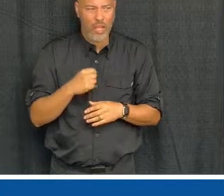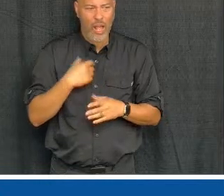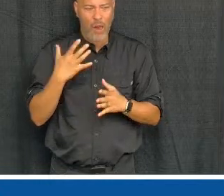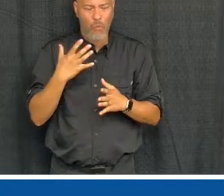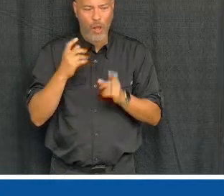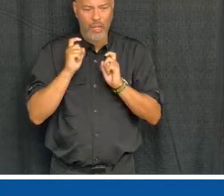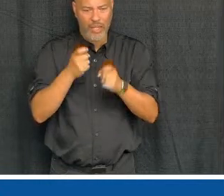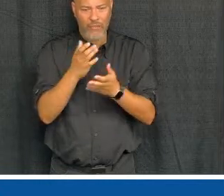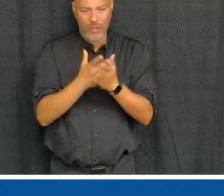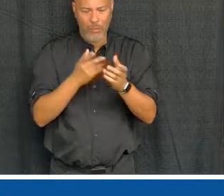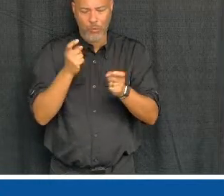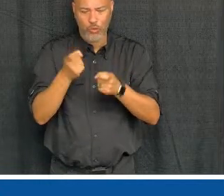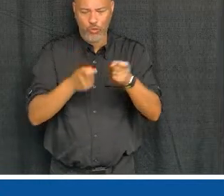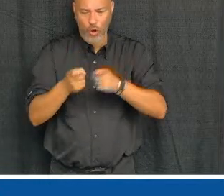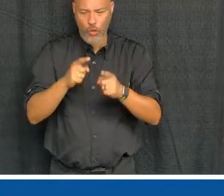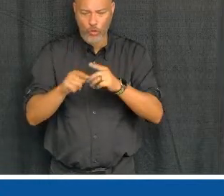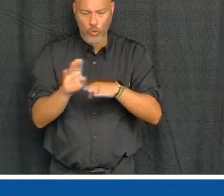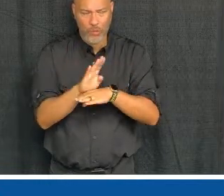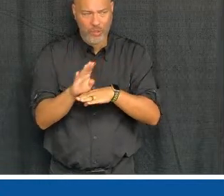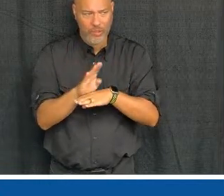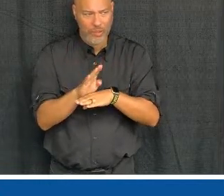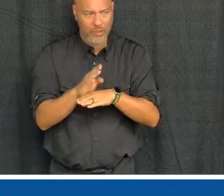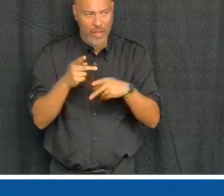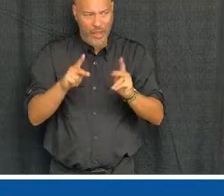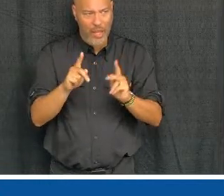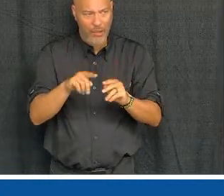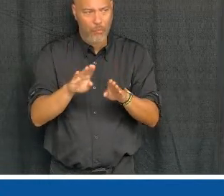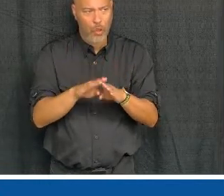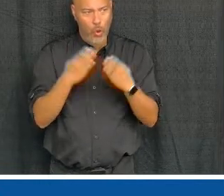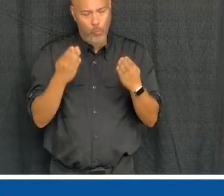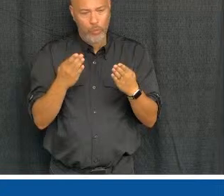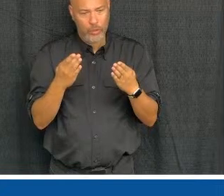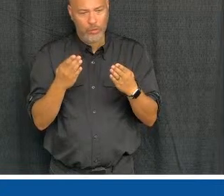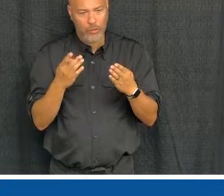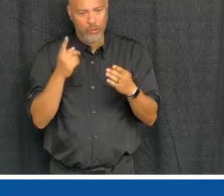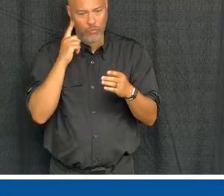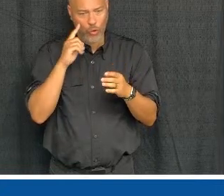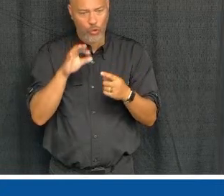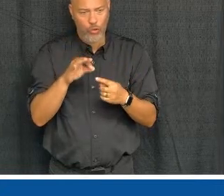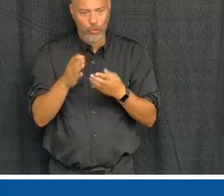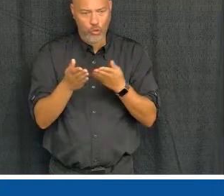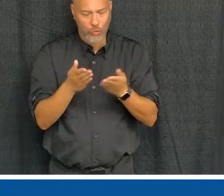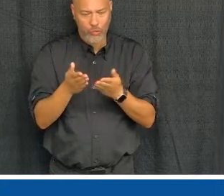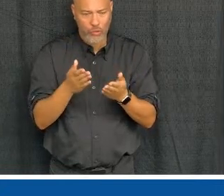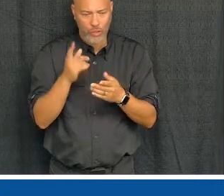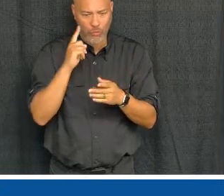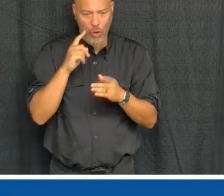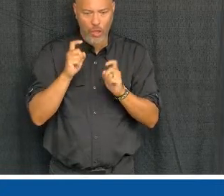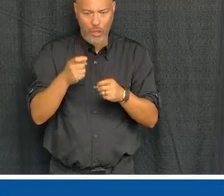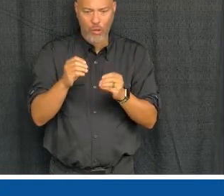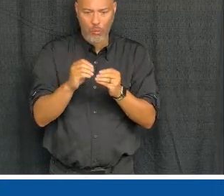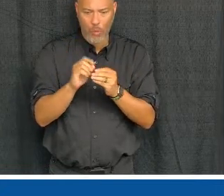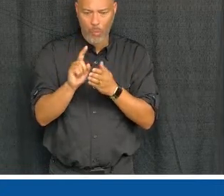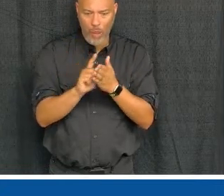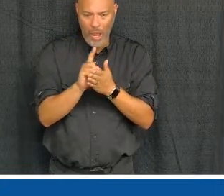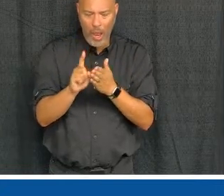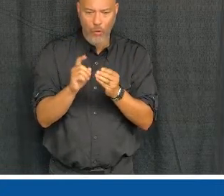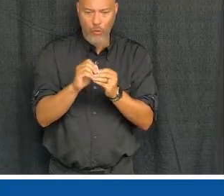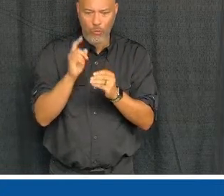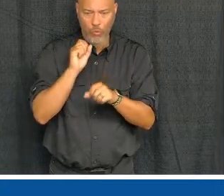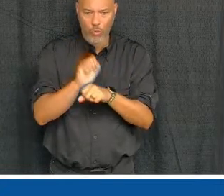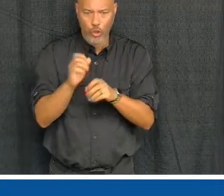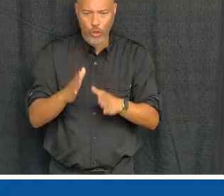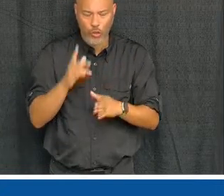that control to the businesses, allow them to open for services to give their employees more hours, and then allow